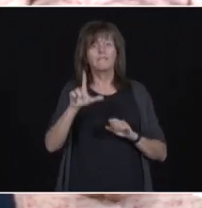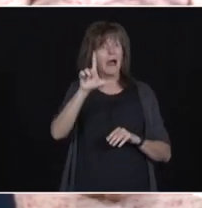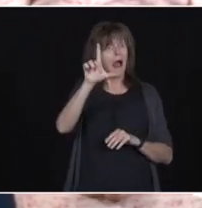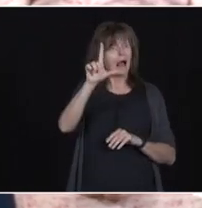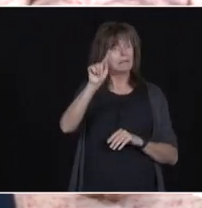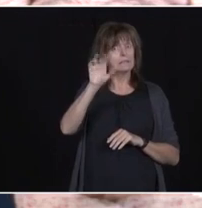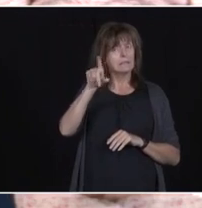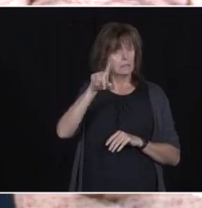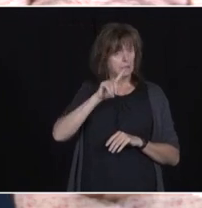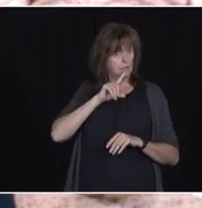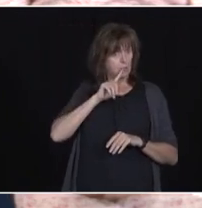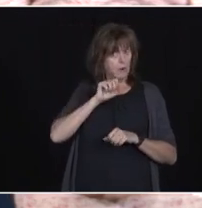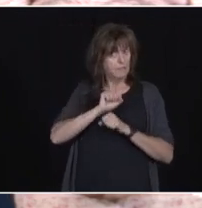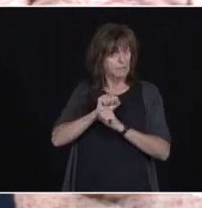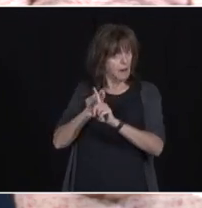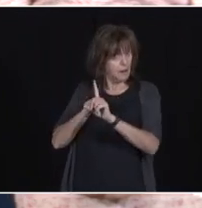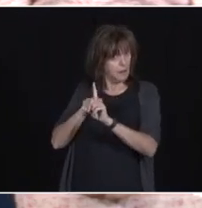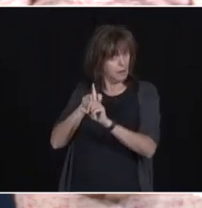channels.